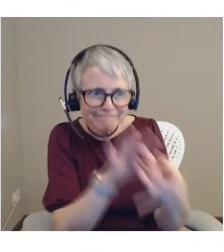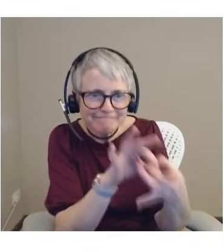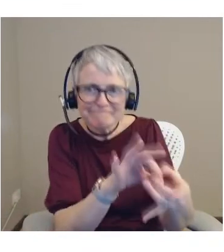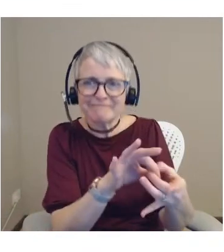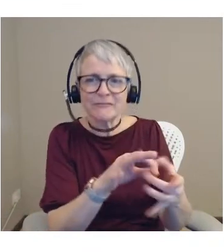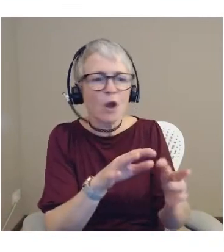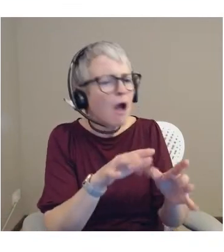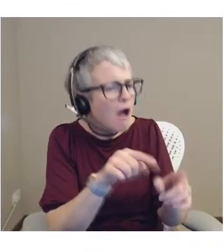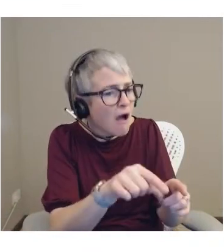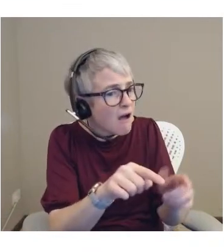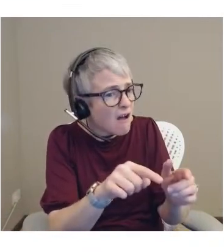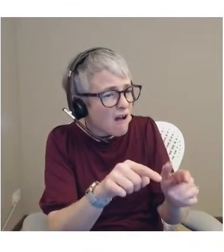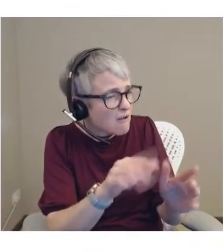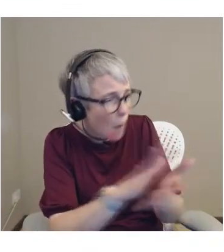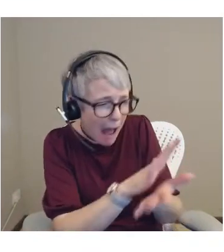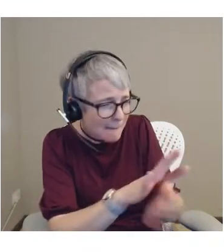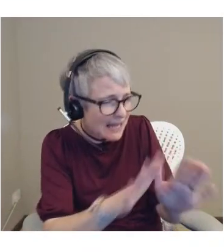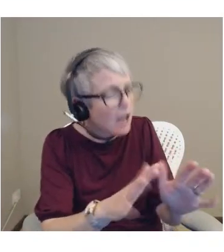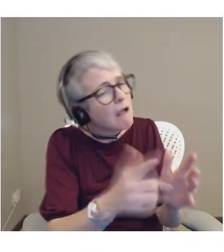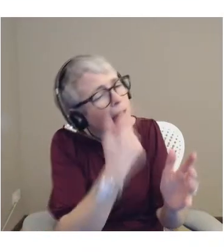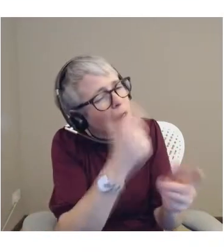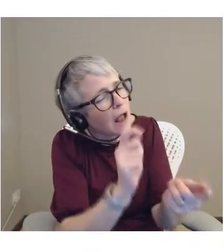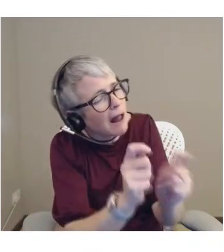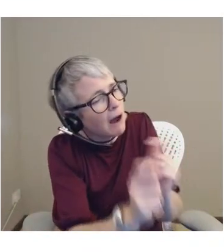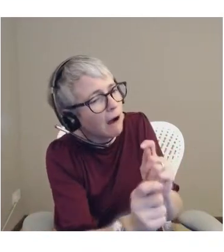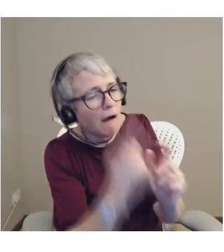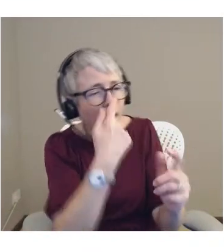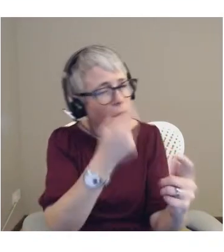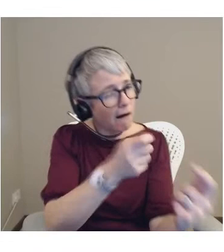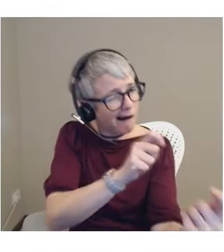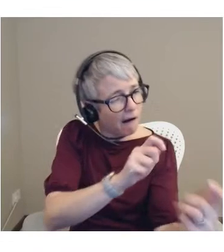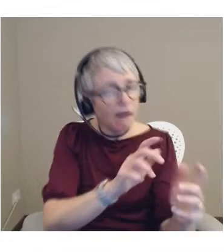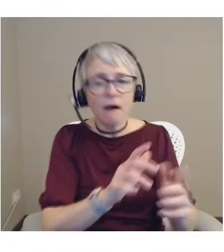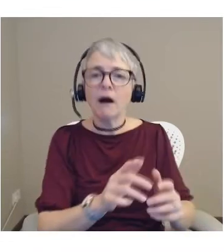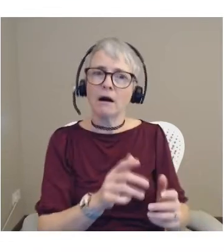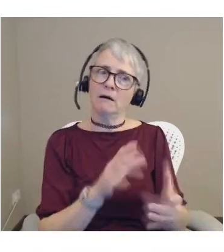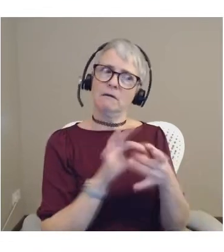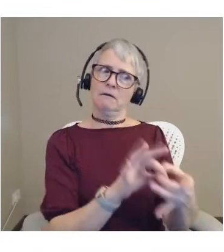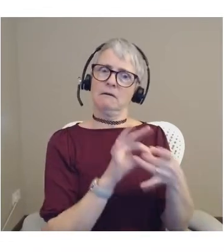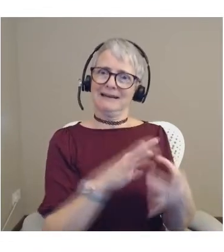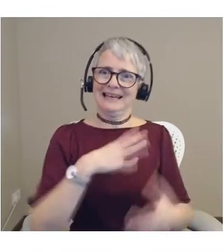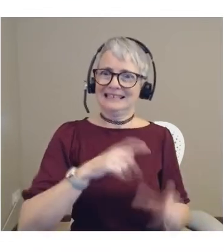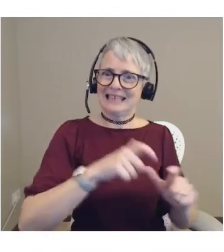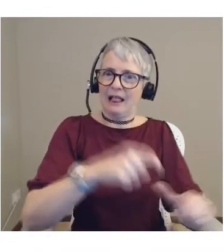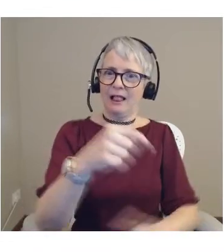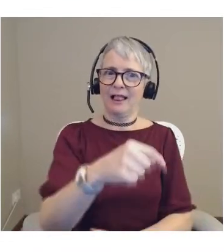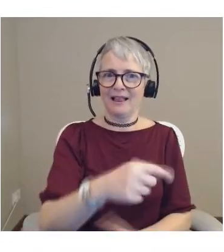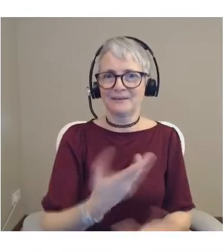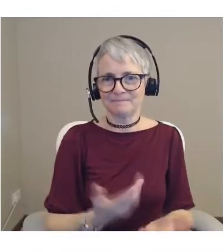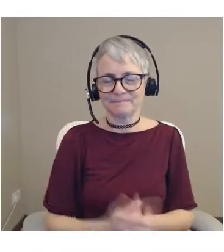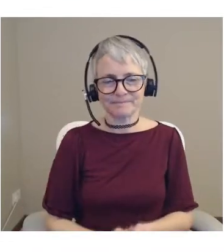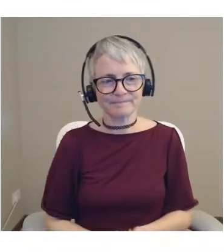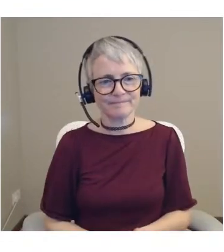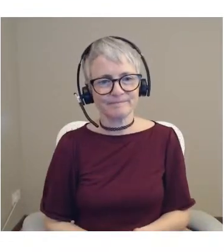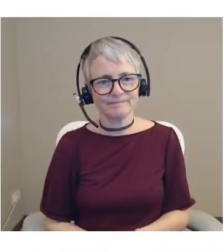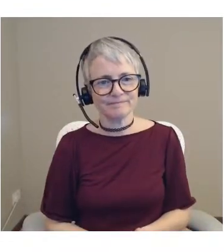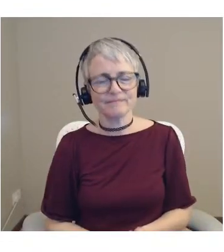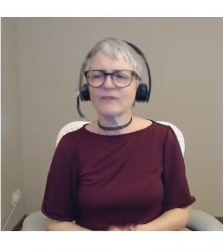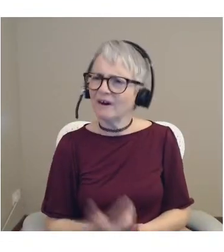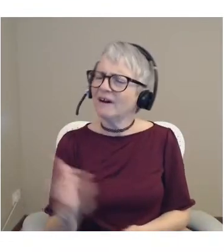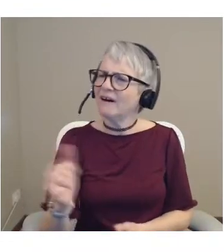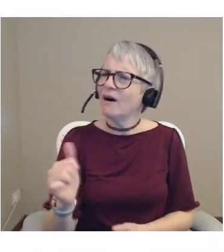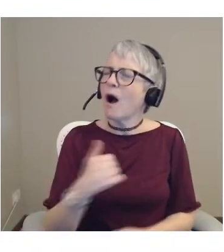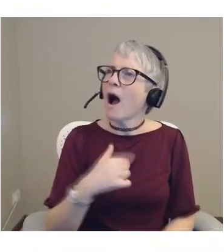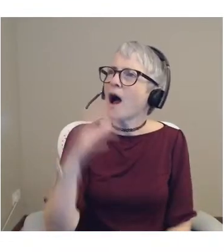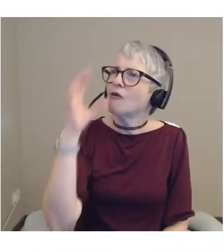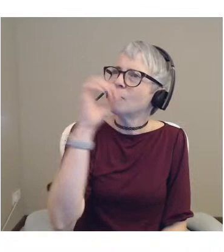this way, and you can do this, and have you thought about this? And well, I remember sitting here a year ago talking to Good Things Foundation about the